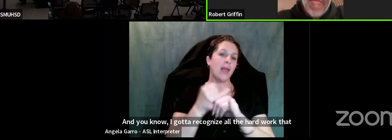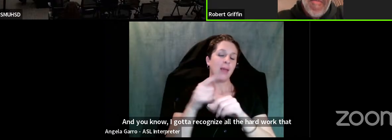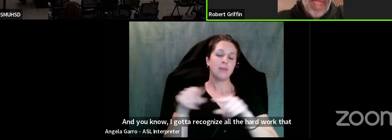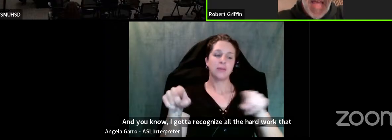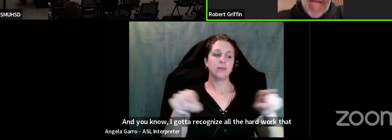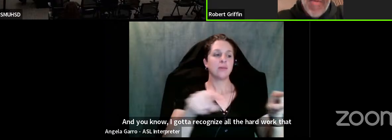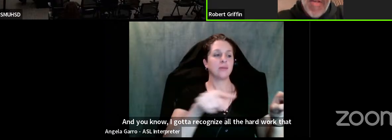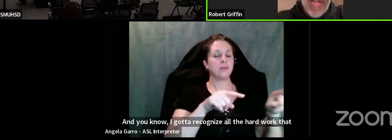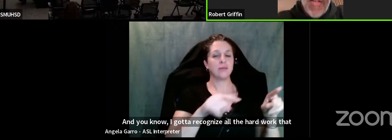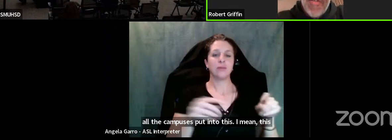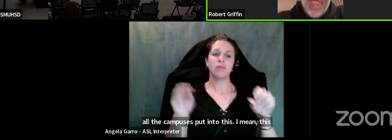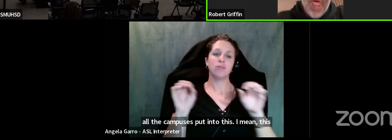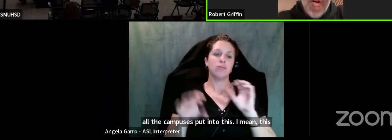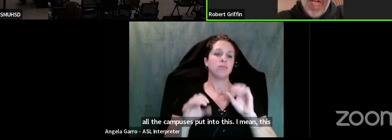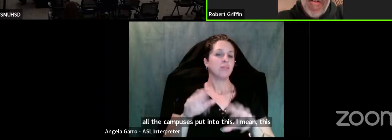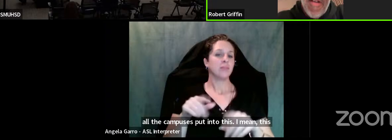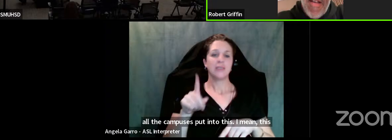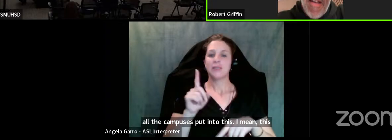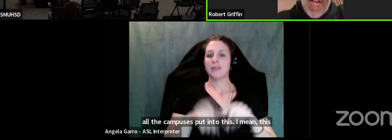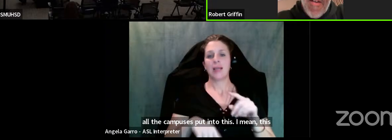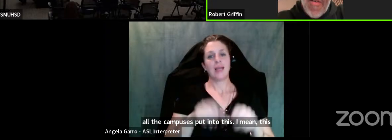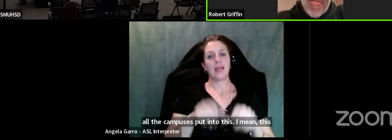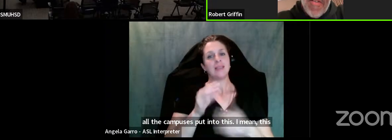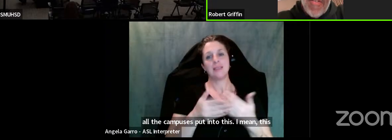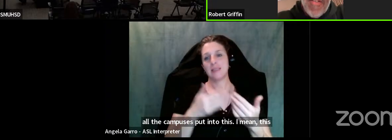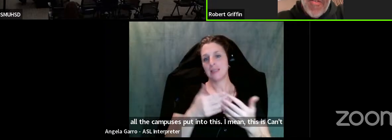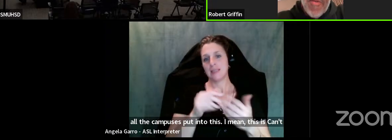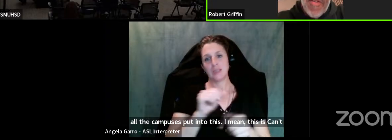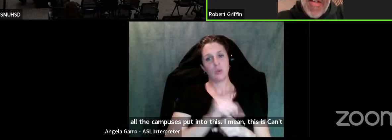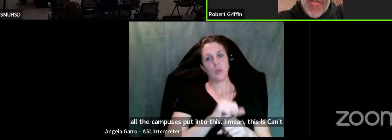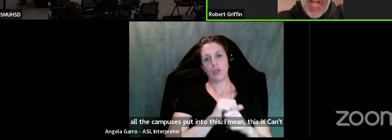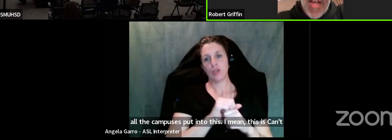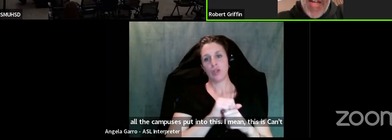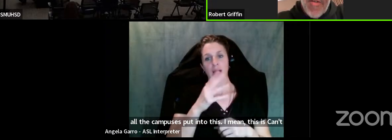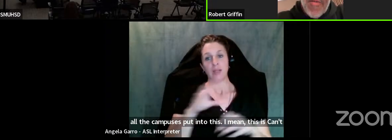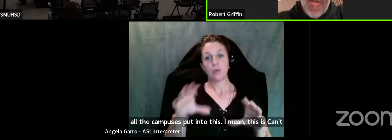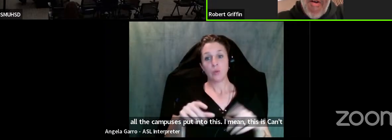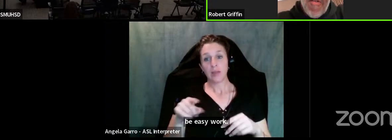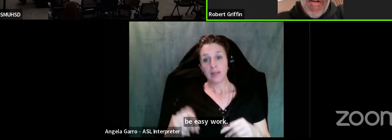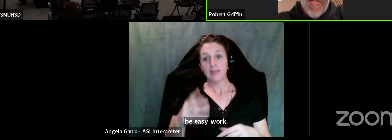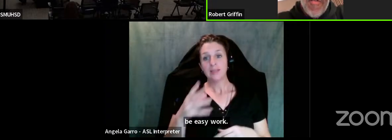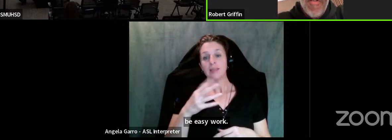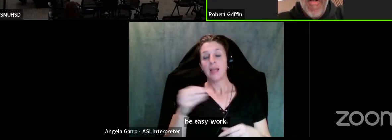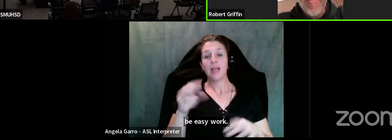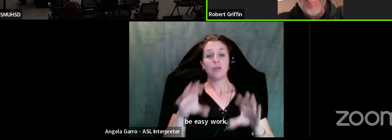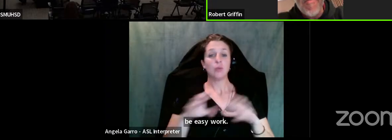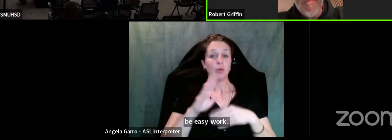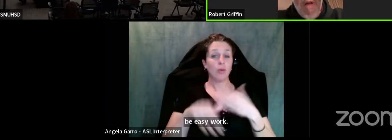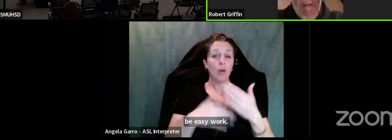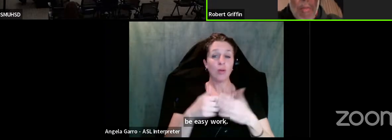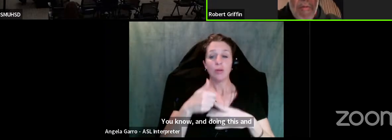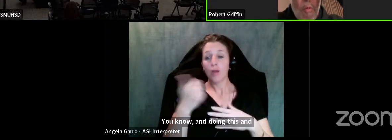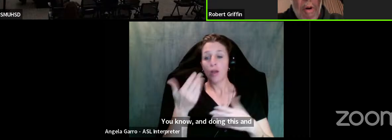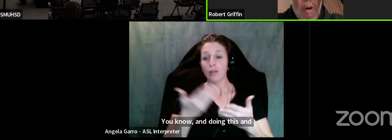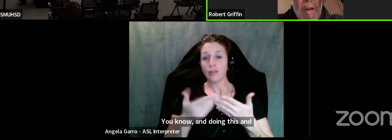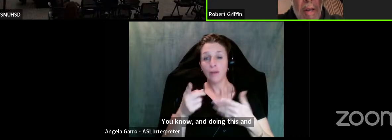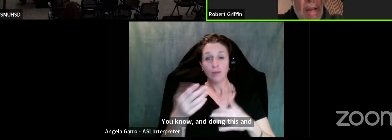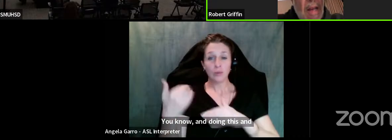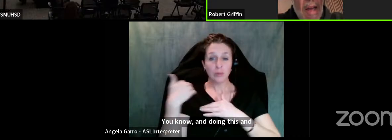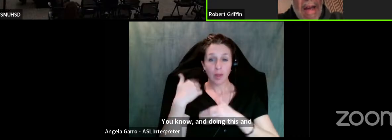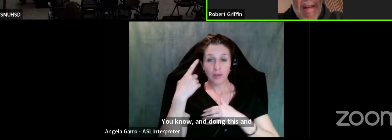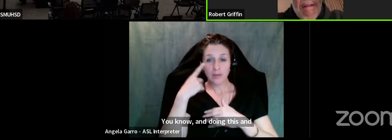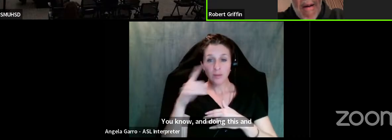just can't be easy work, and doing this and doing all the other stuff that you're responsible